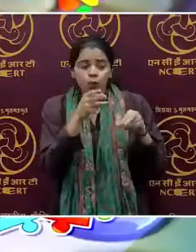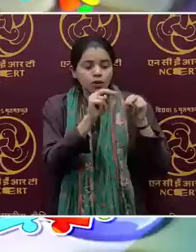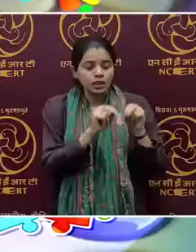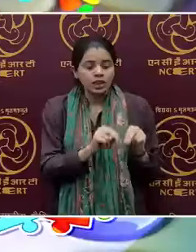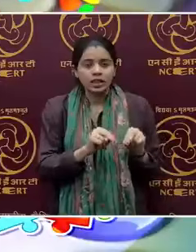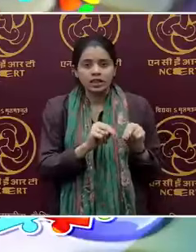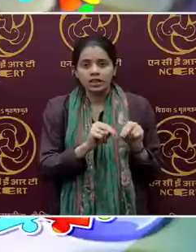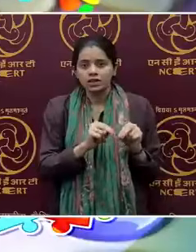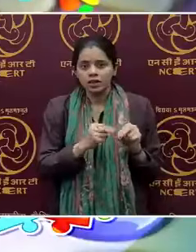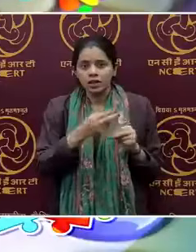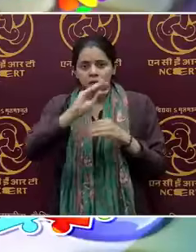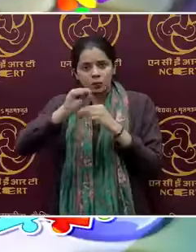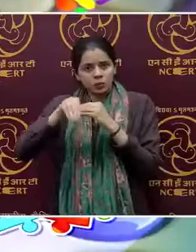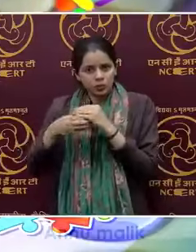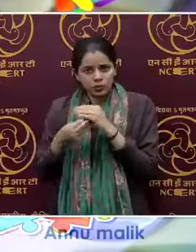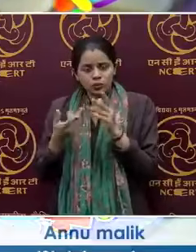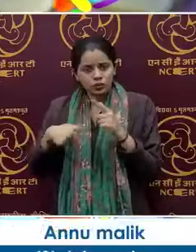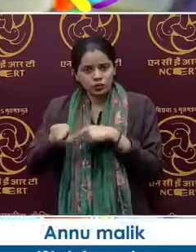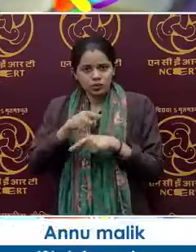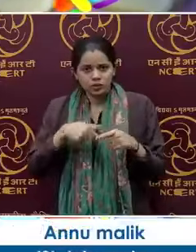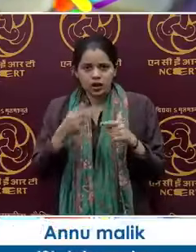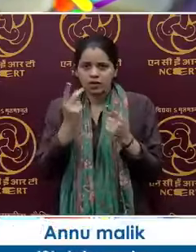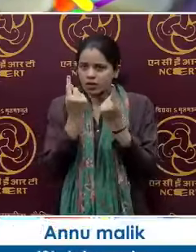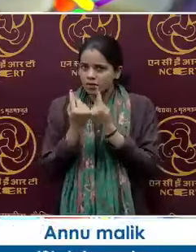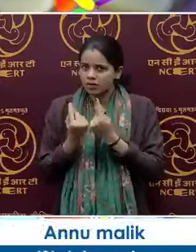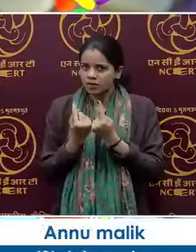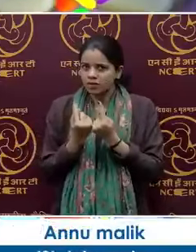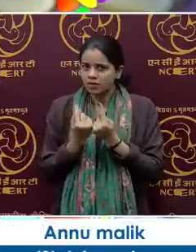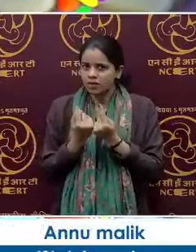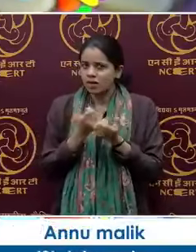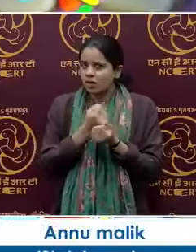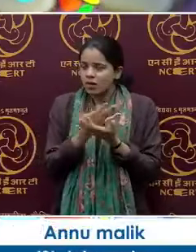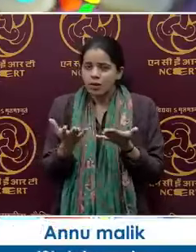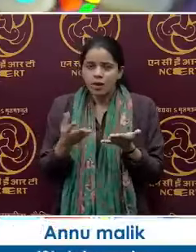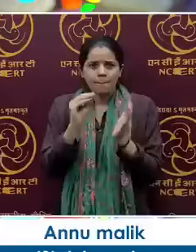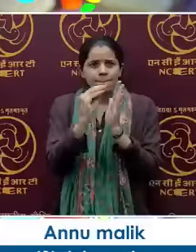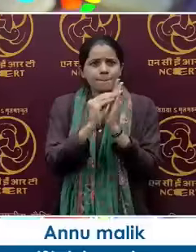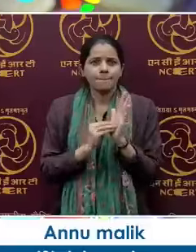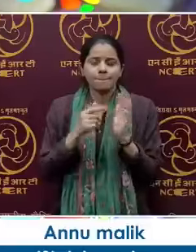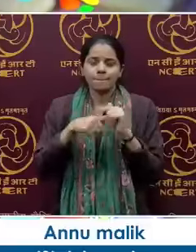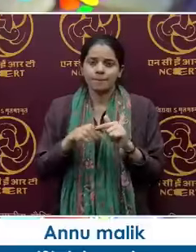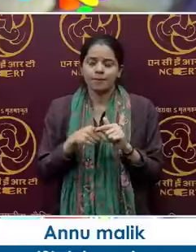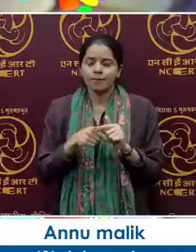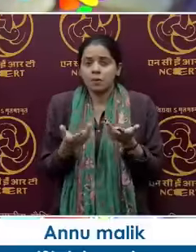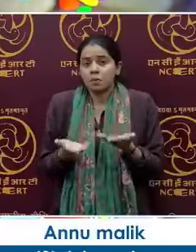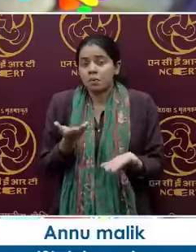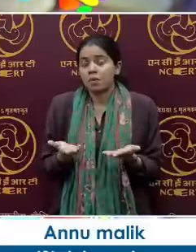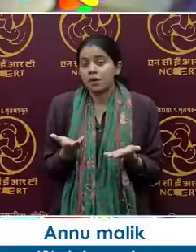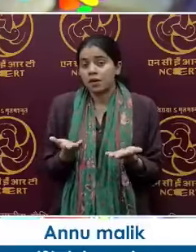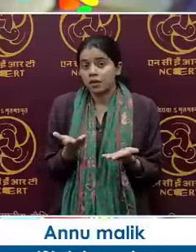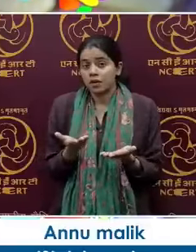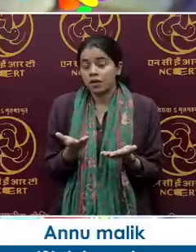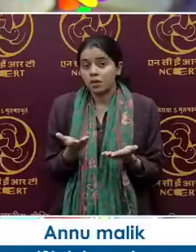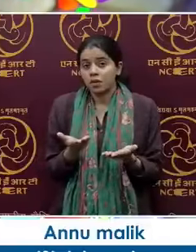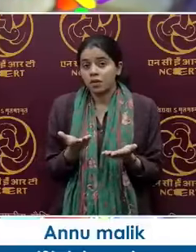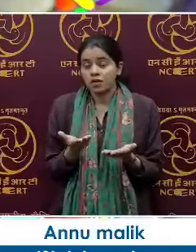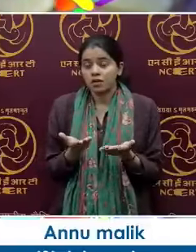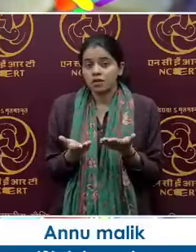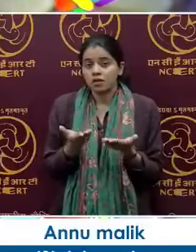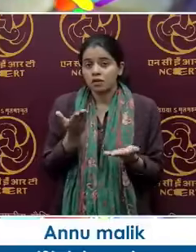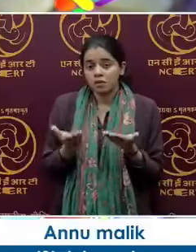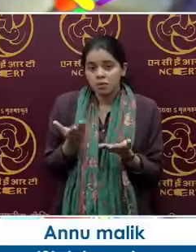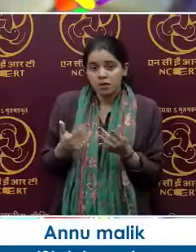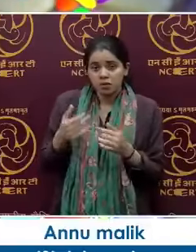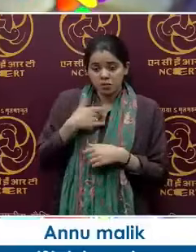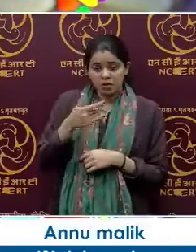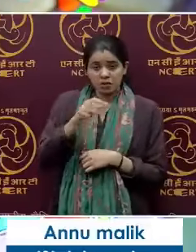more, will be picky eater, as Mary just mentioned about it. May not